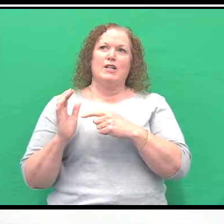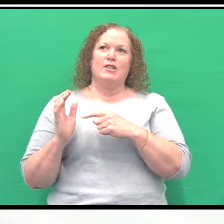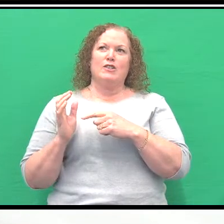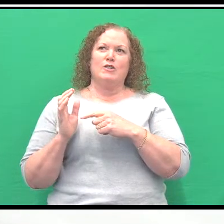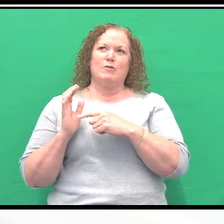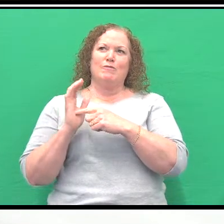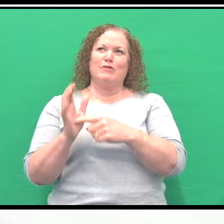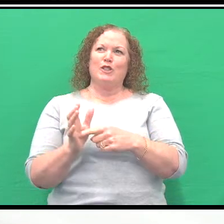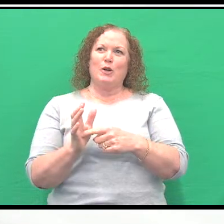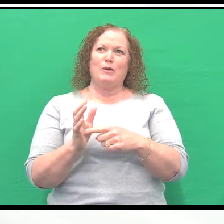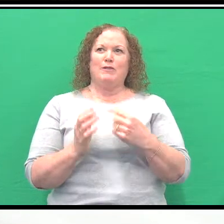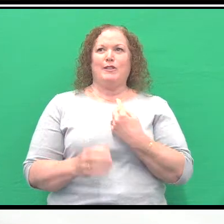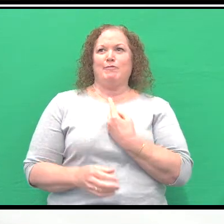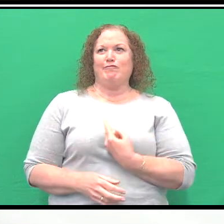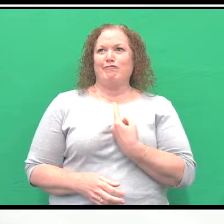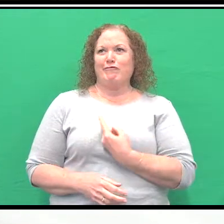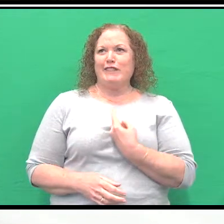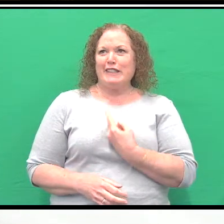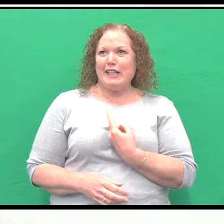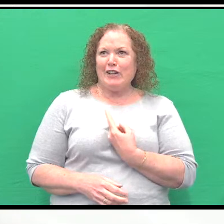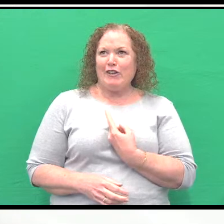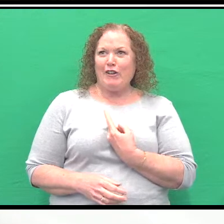relationship.